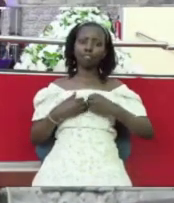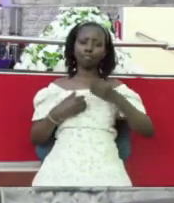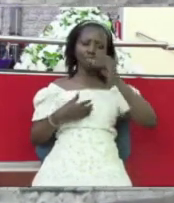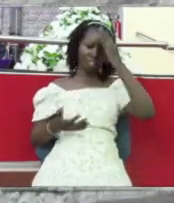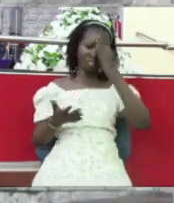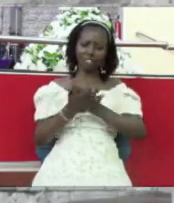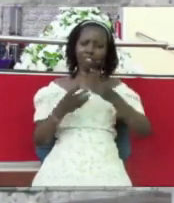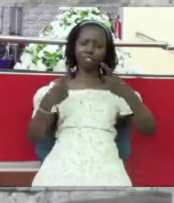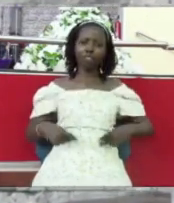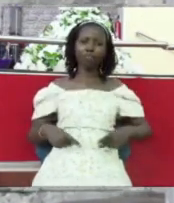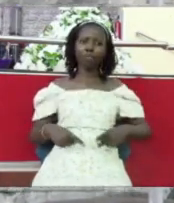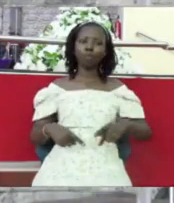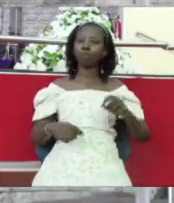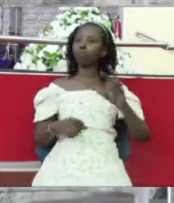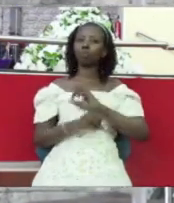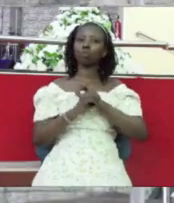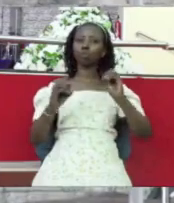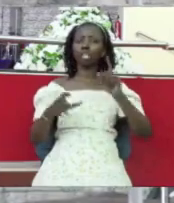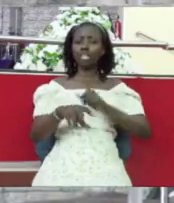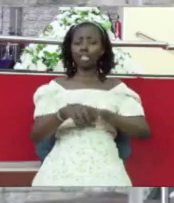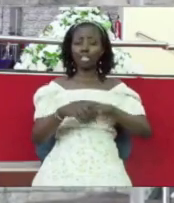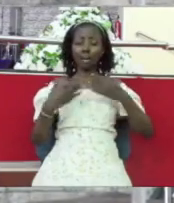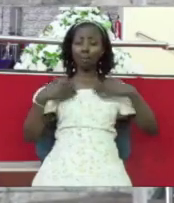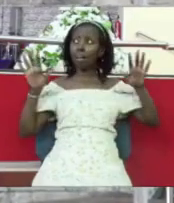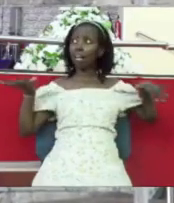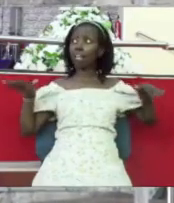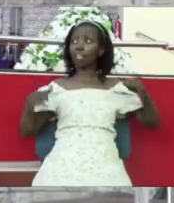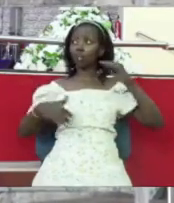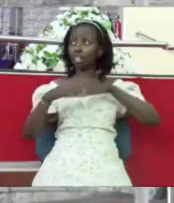When the angels are coming to evacuate